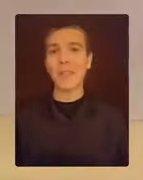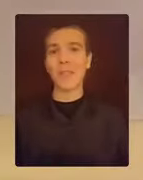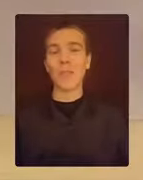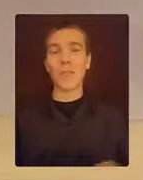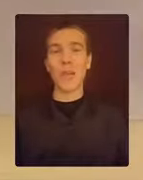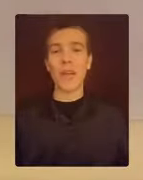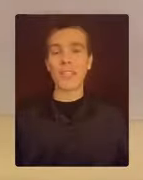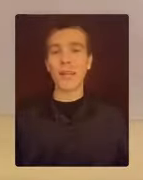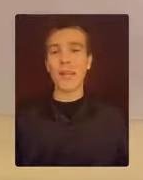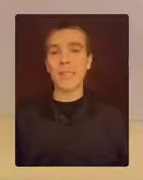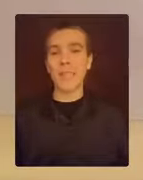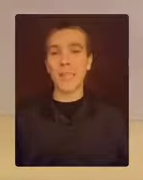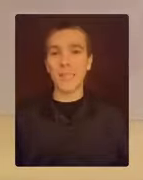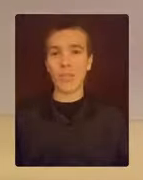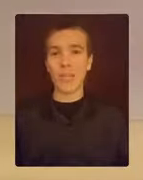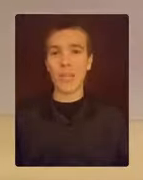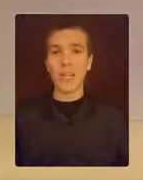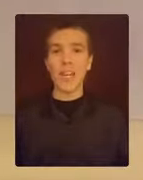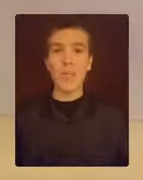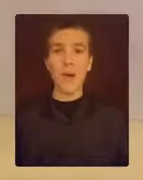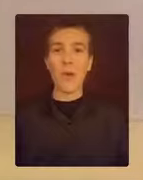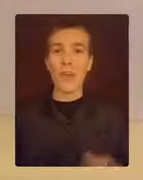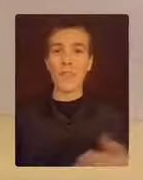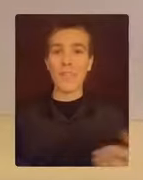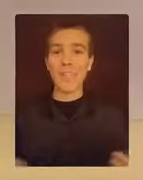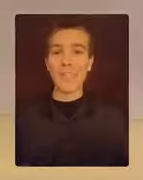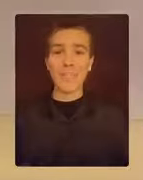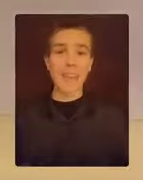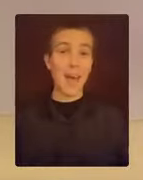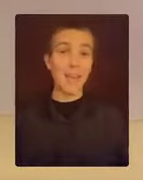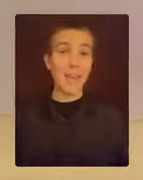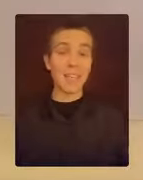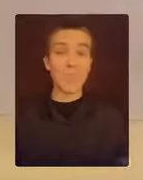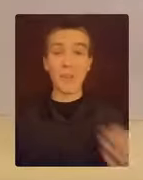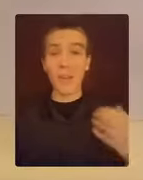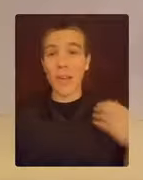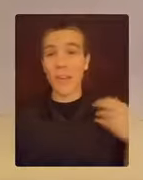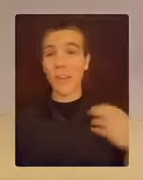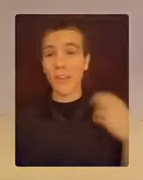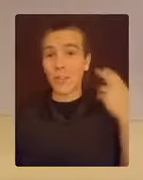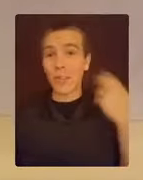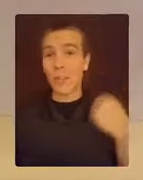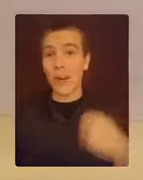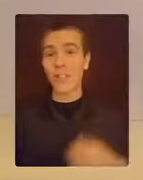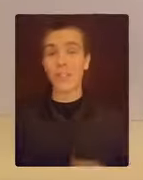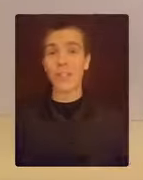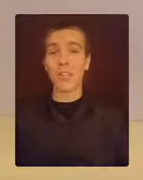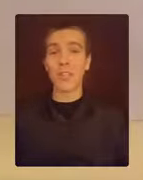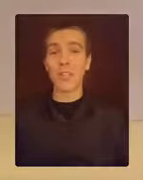of some of the greatest minds in history. Though everything that is happening is being created